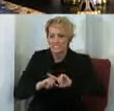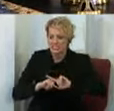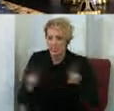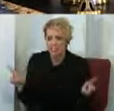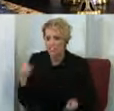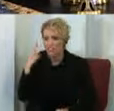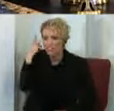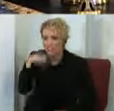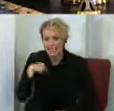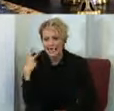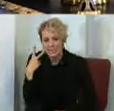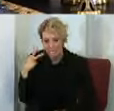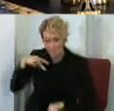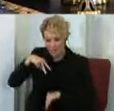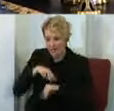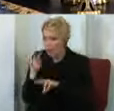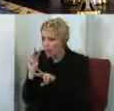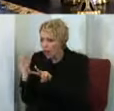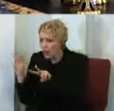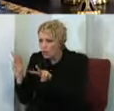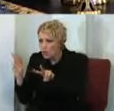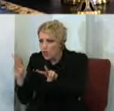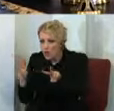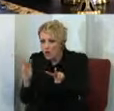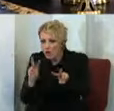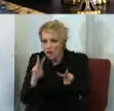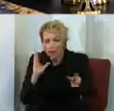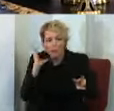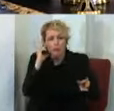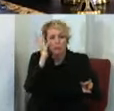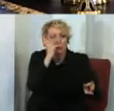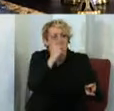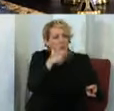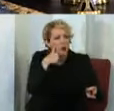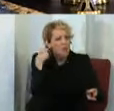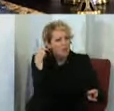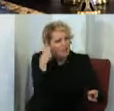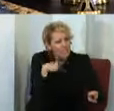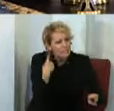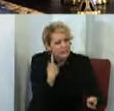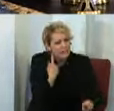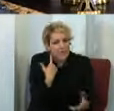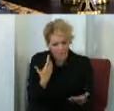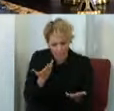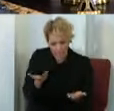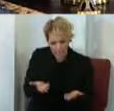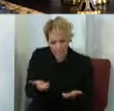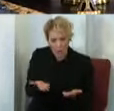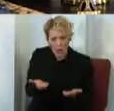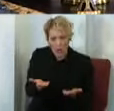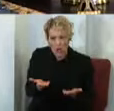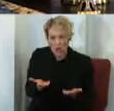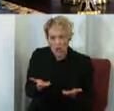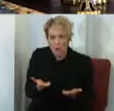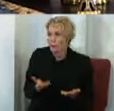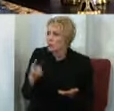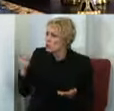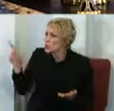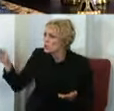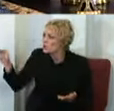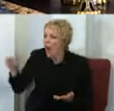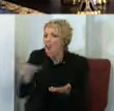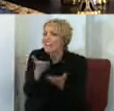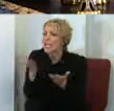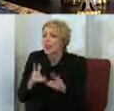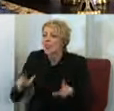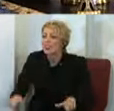what a different face I see as I stand here. Mm-hmm. I see all these beautiful faces here living the transformation. That's right.